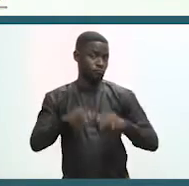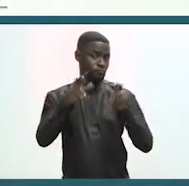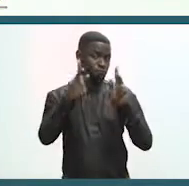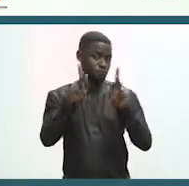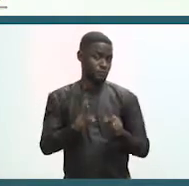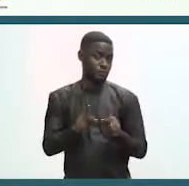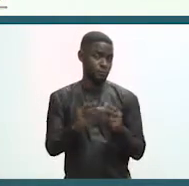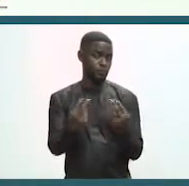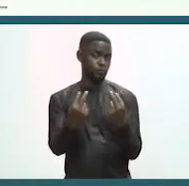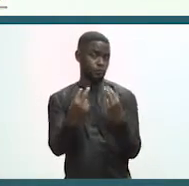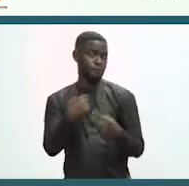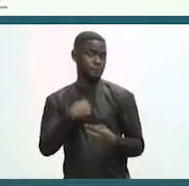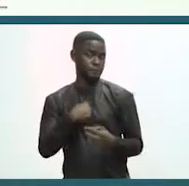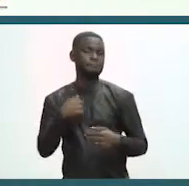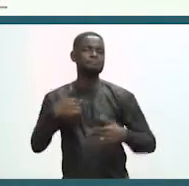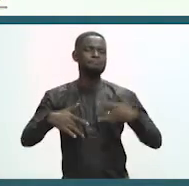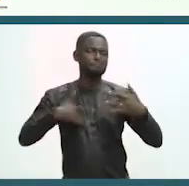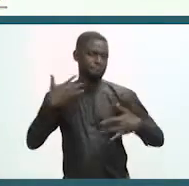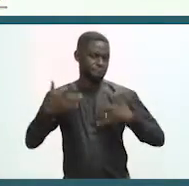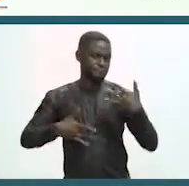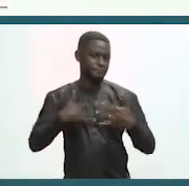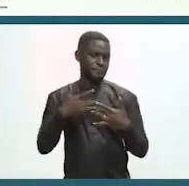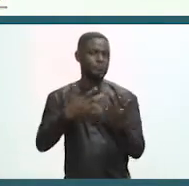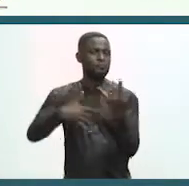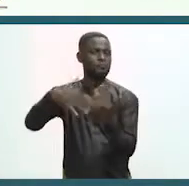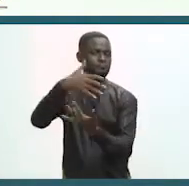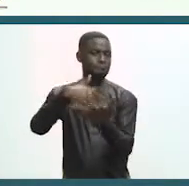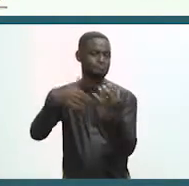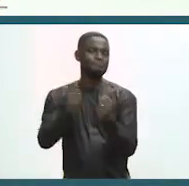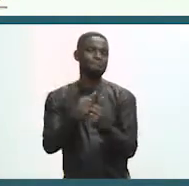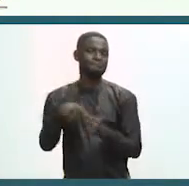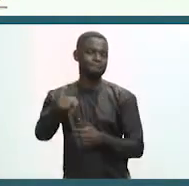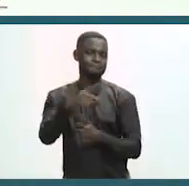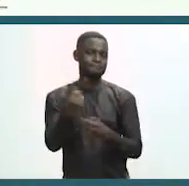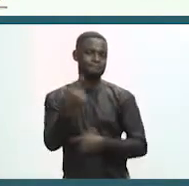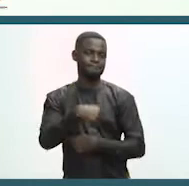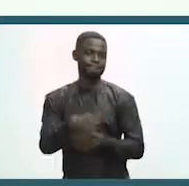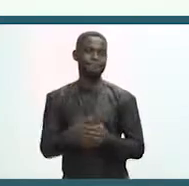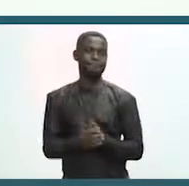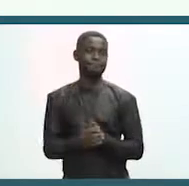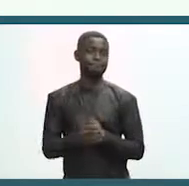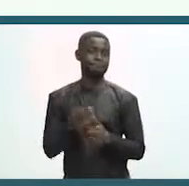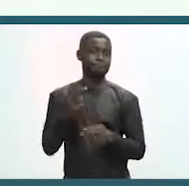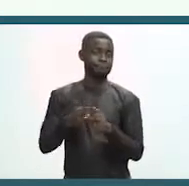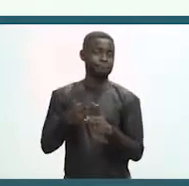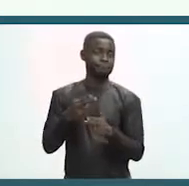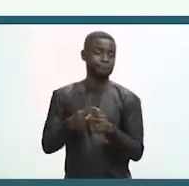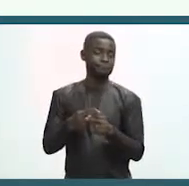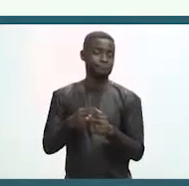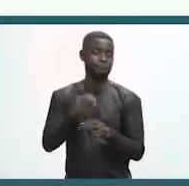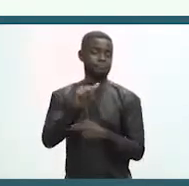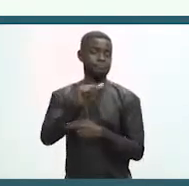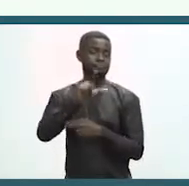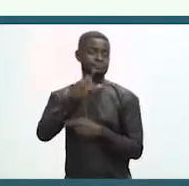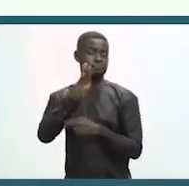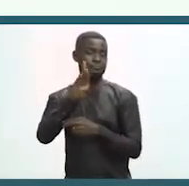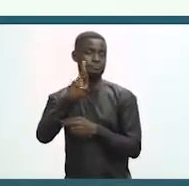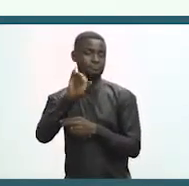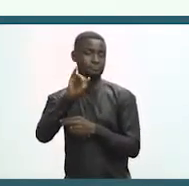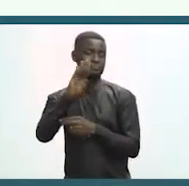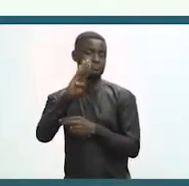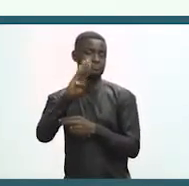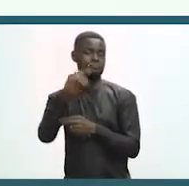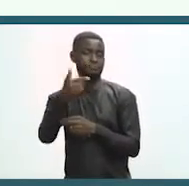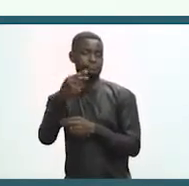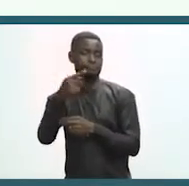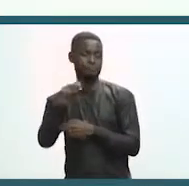listening to me, I'm excited to be able to hang out with you. My name is Albright